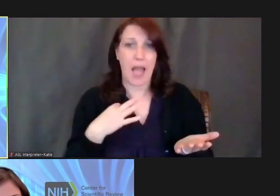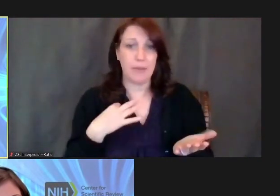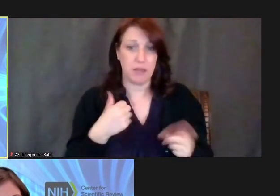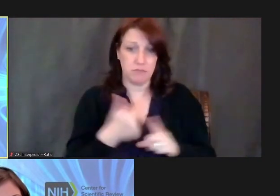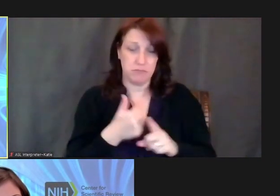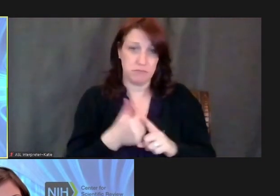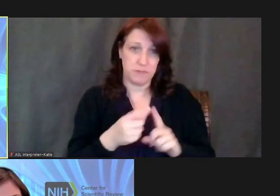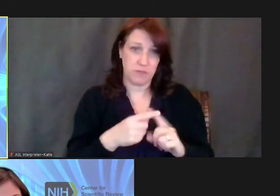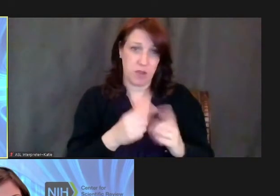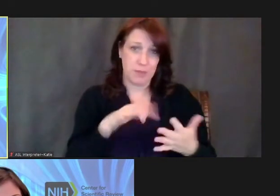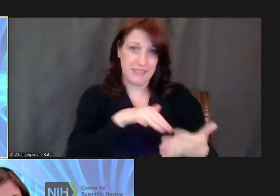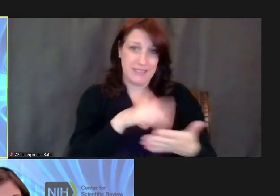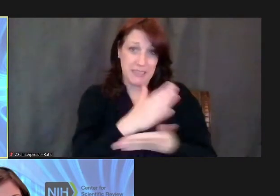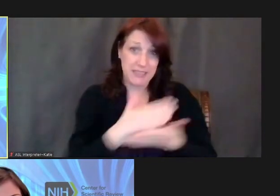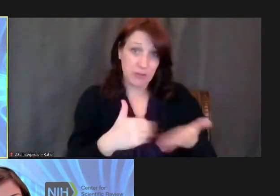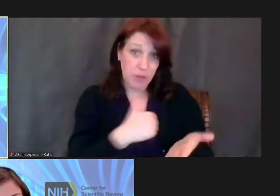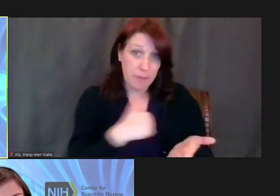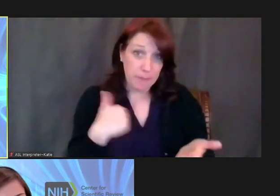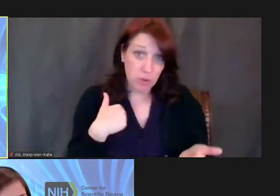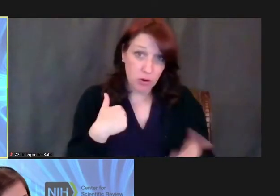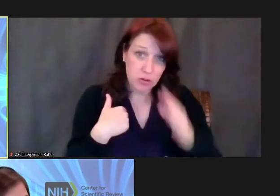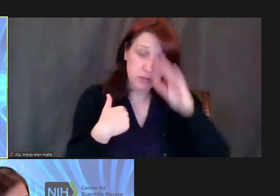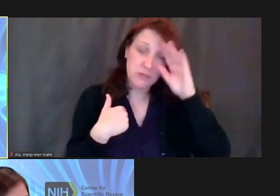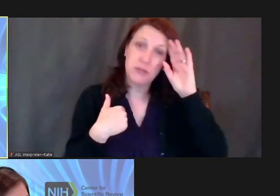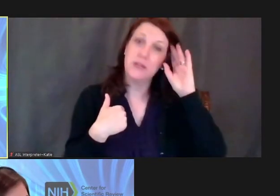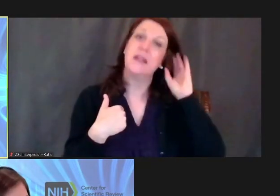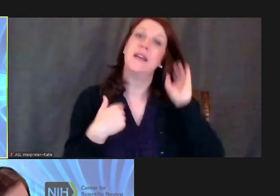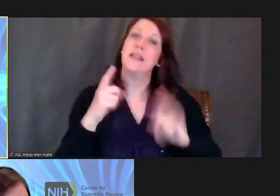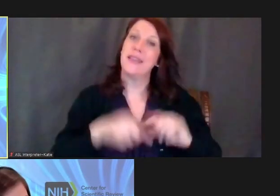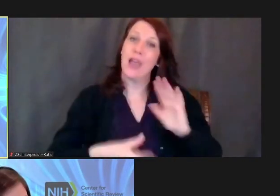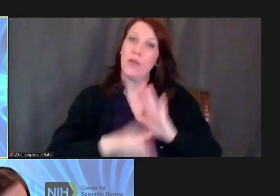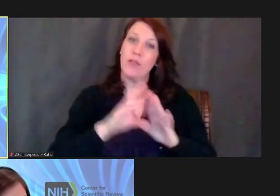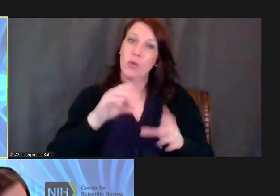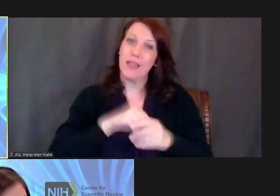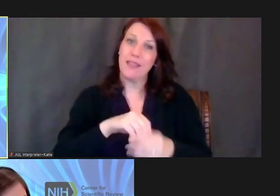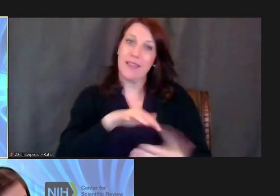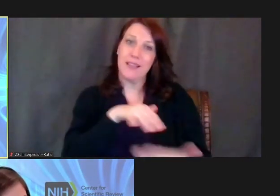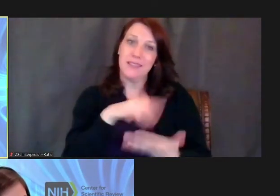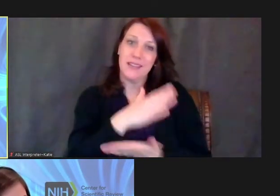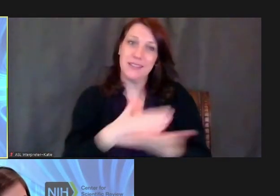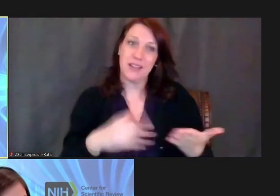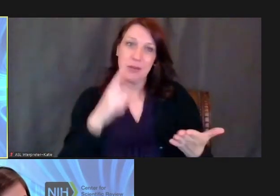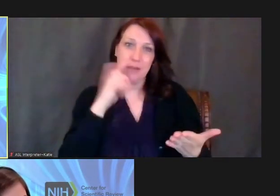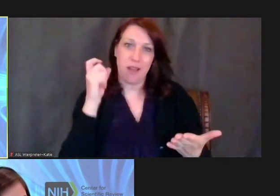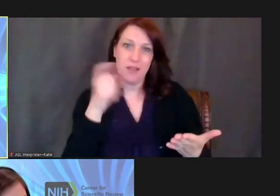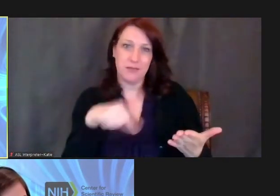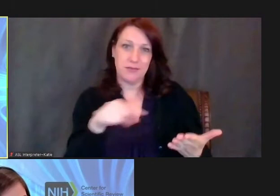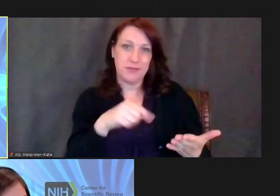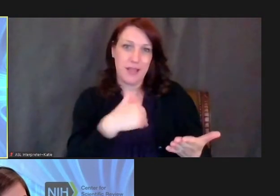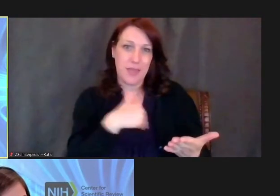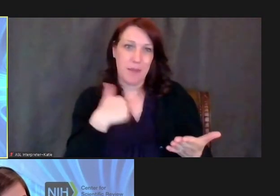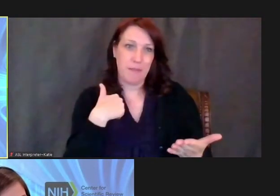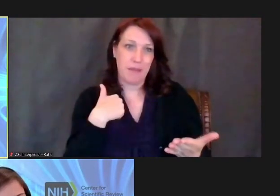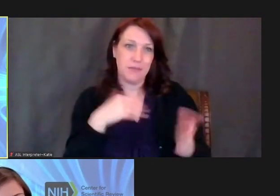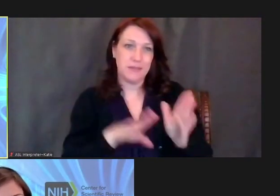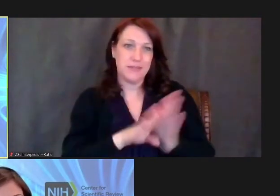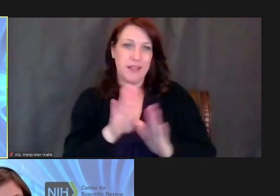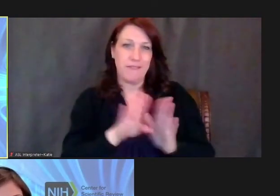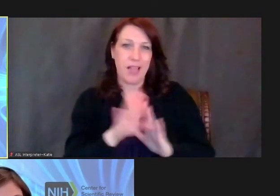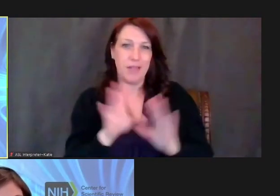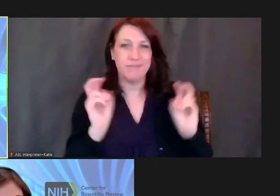from study section members that can't be reviewed in the study section because the members, develop kind of a